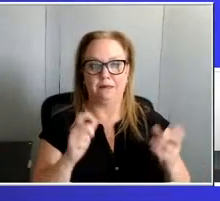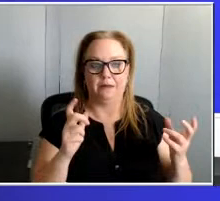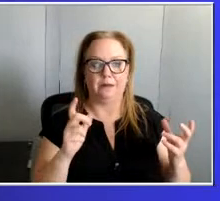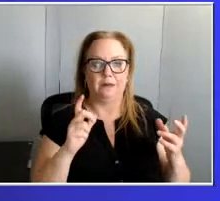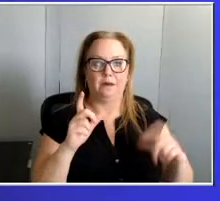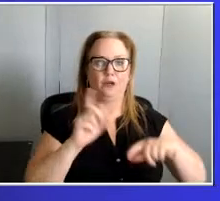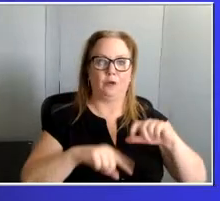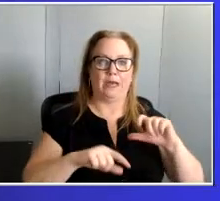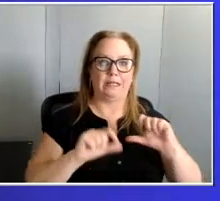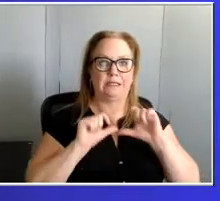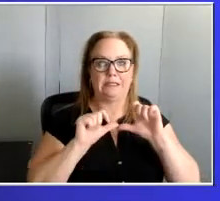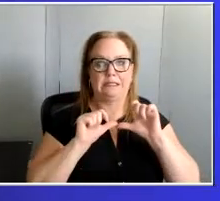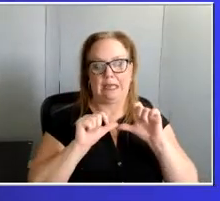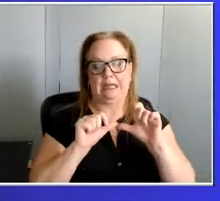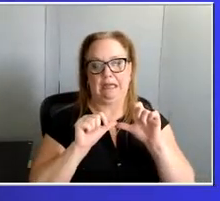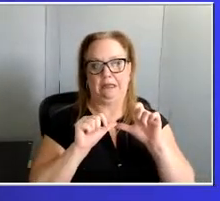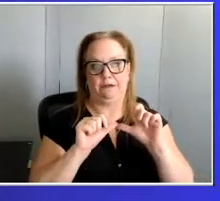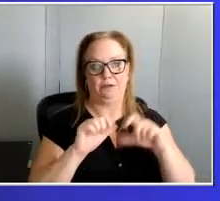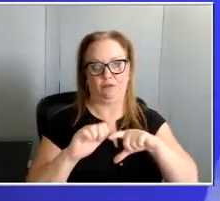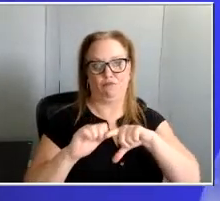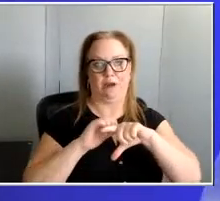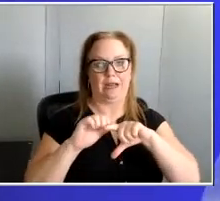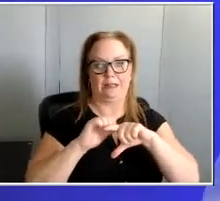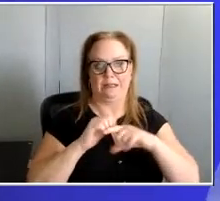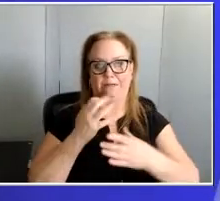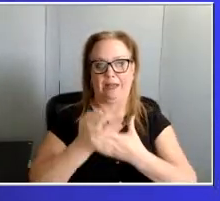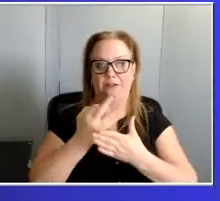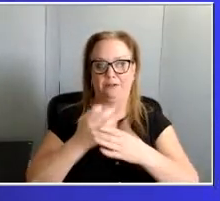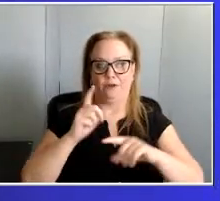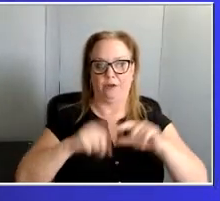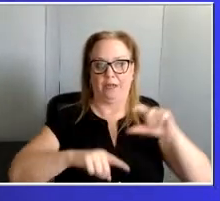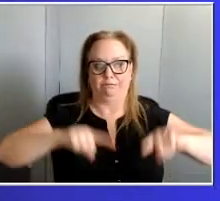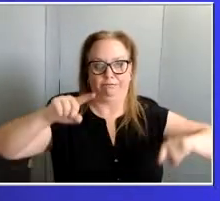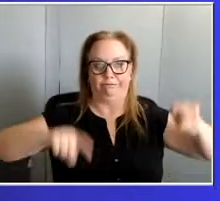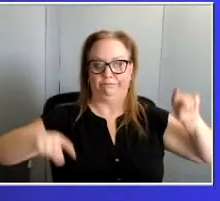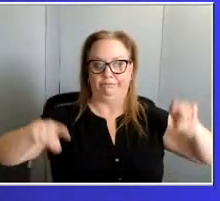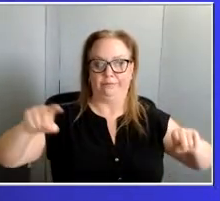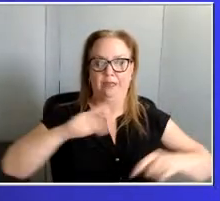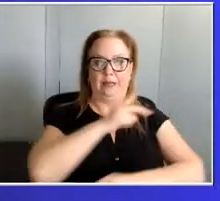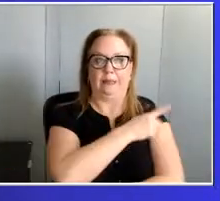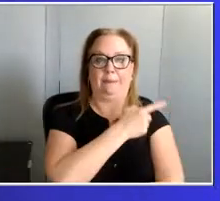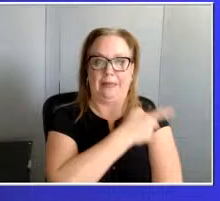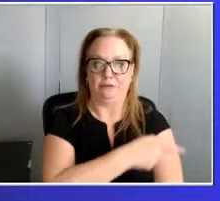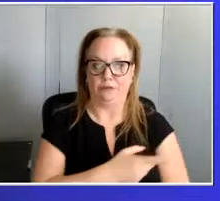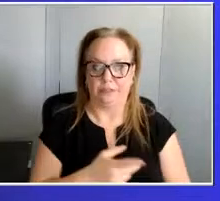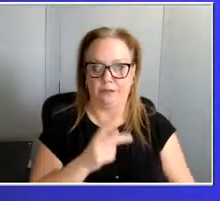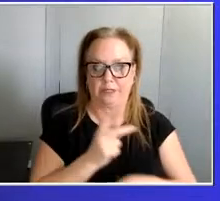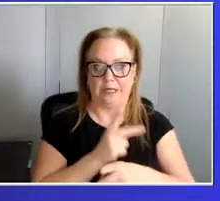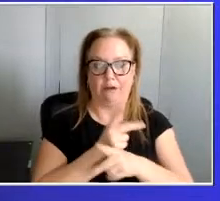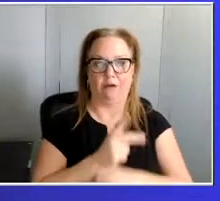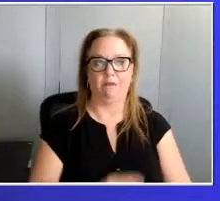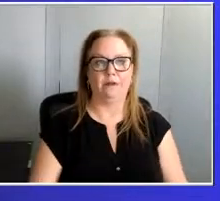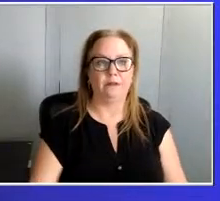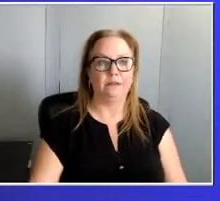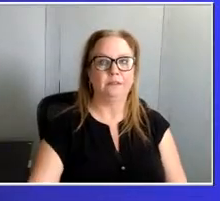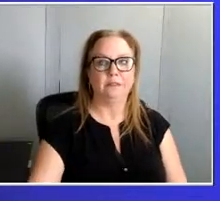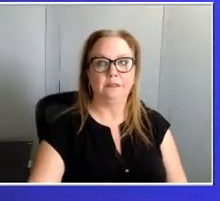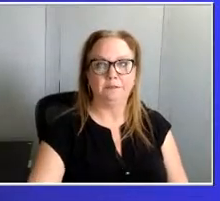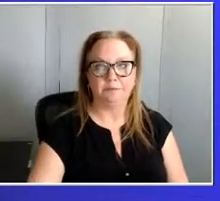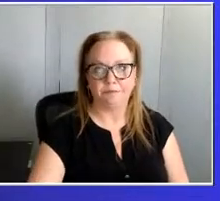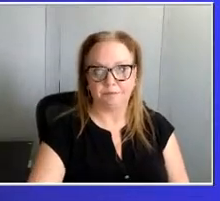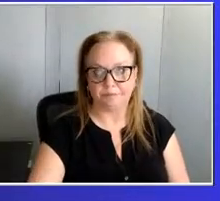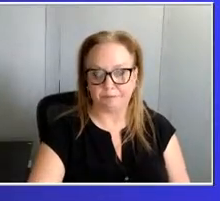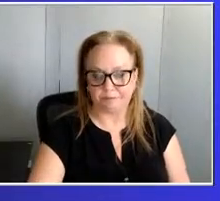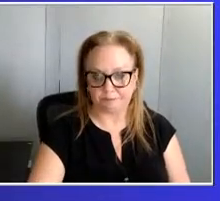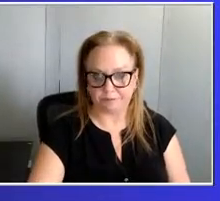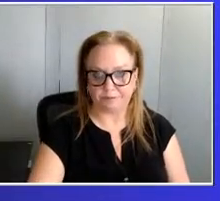your practice financially if you can't diversify the kinds of patients that you take care of. So while you can care